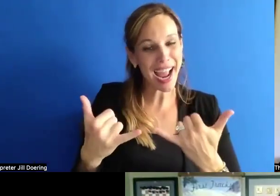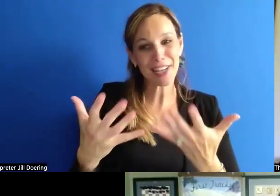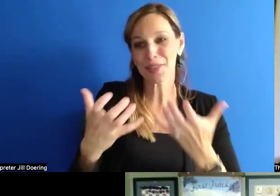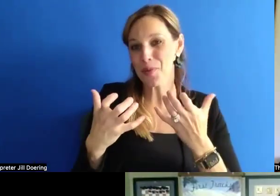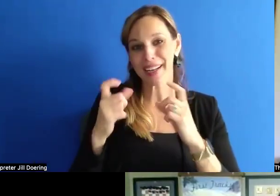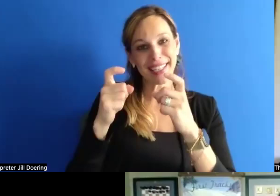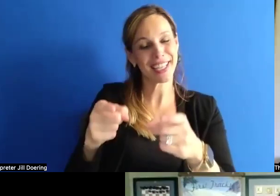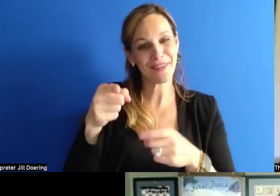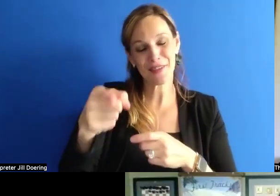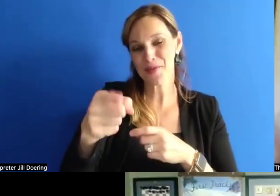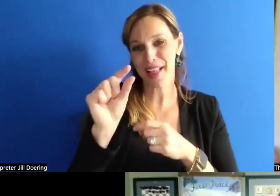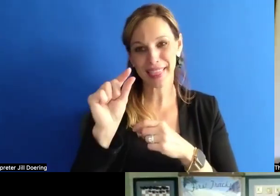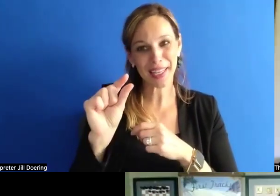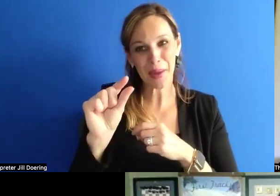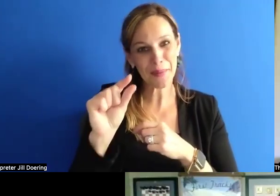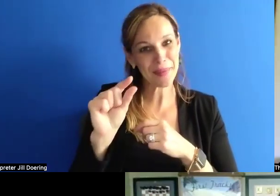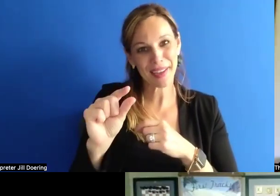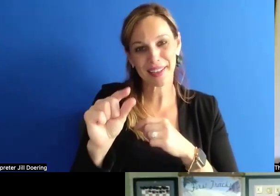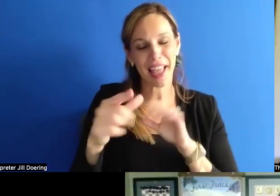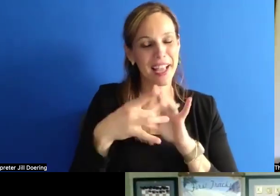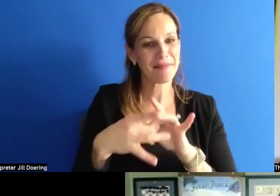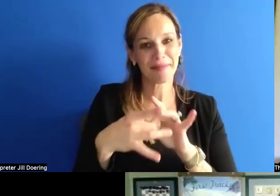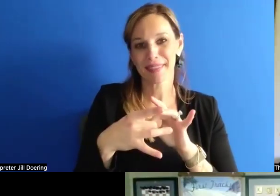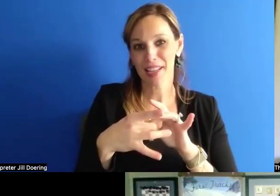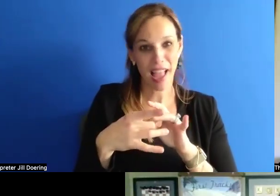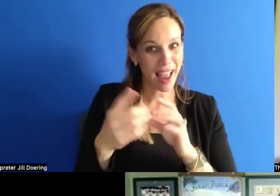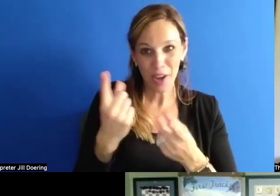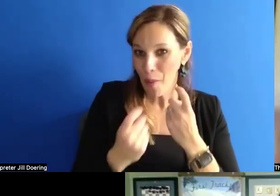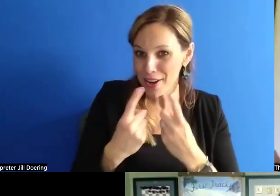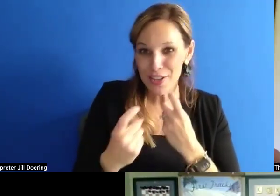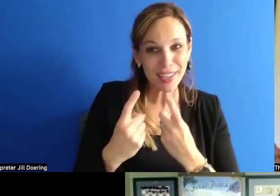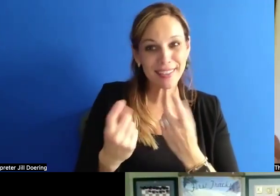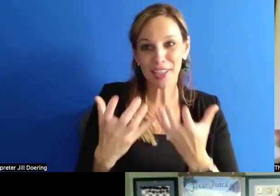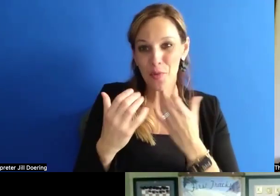like a little bit of a collaboration or whatever. If you have any questions that you want